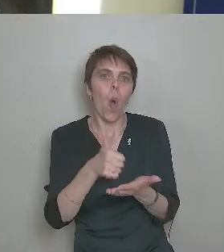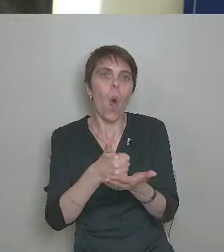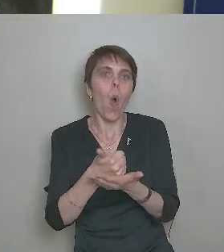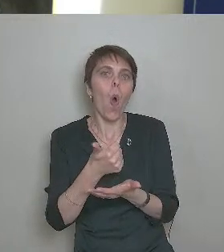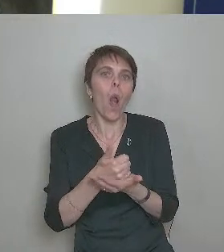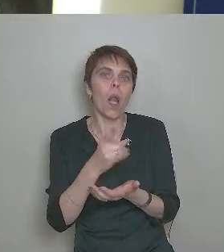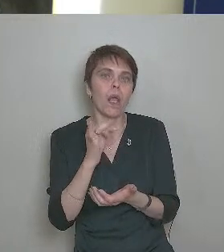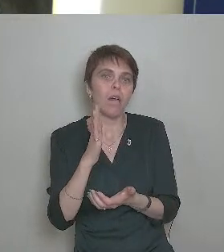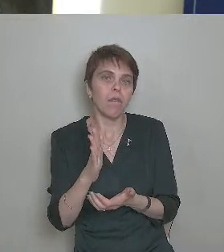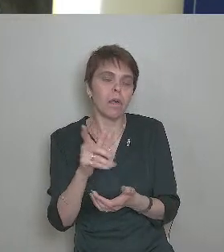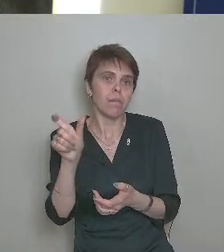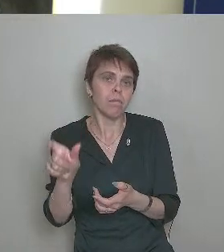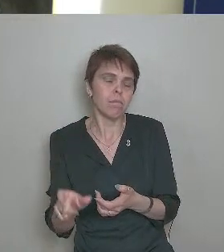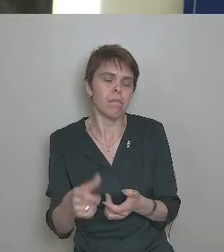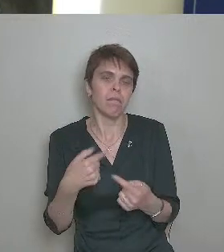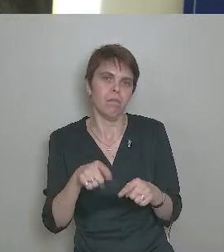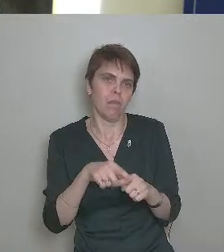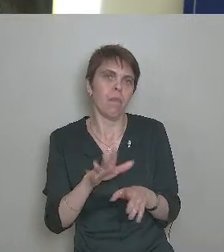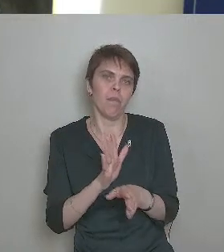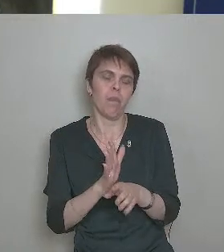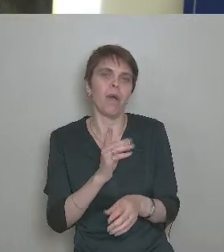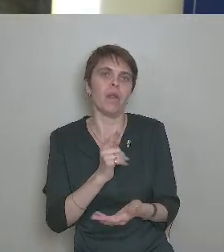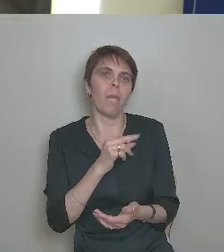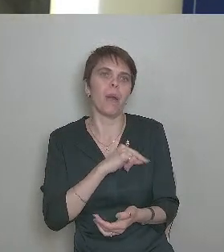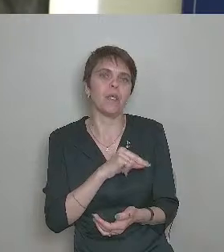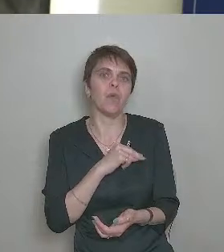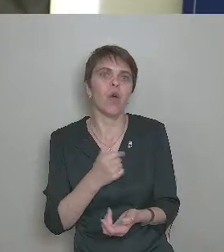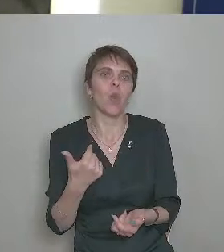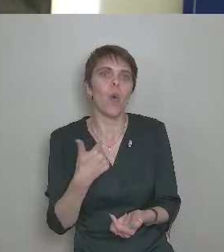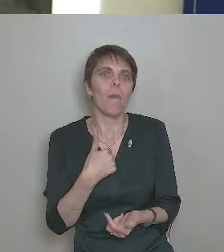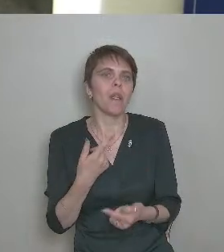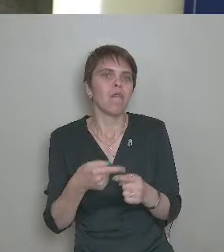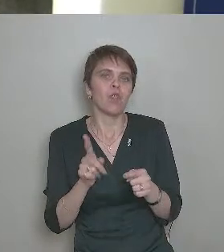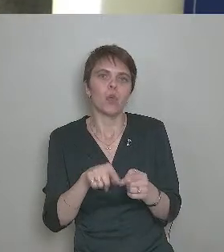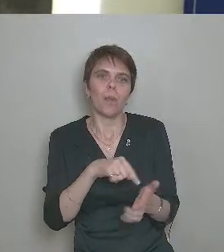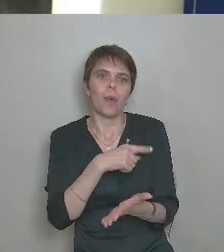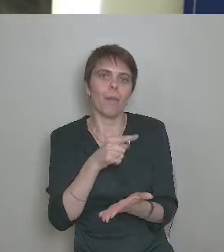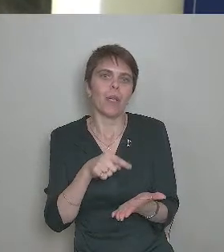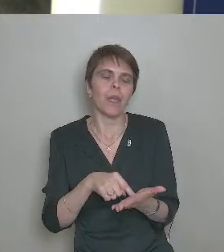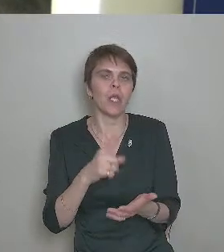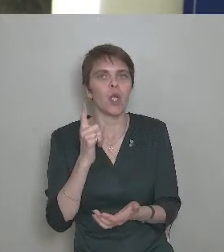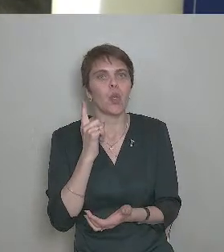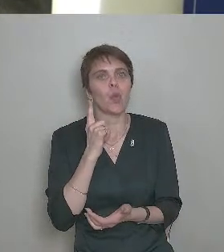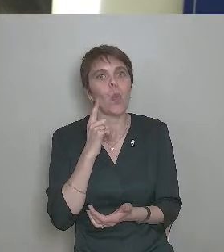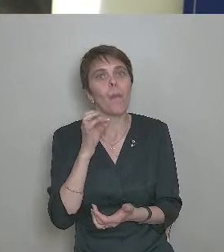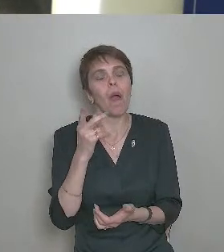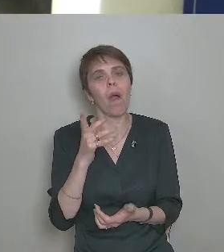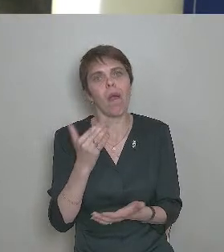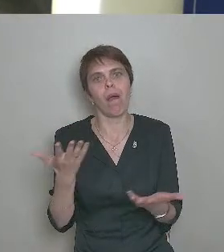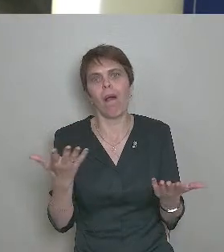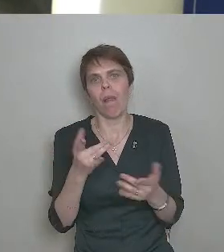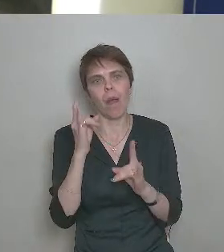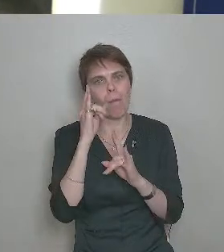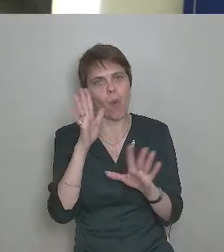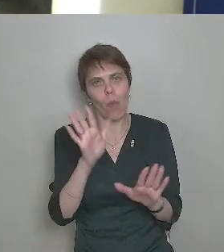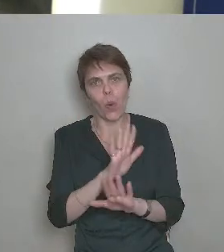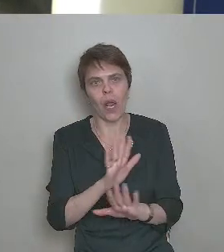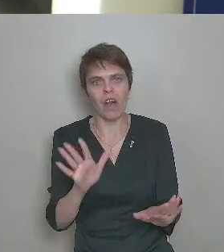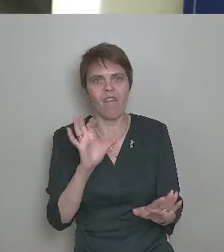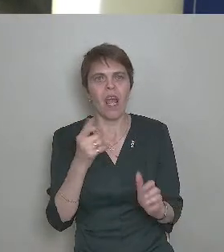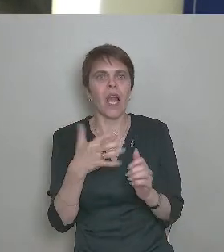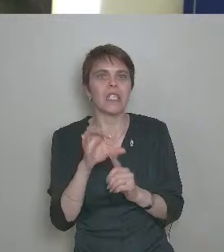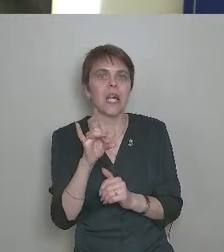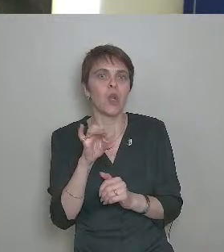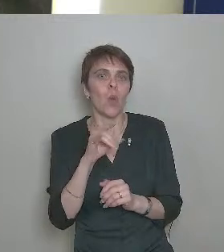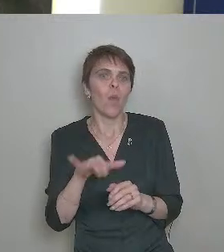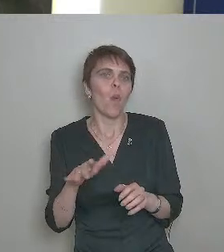city mayors, this norm should have been introduced. In this respect, I have an idea which is not very popular